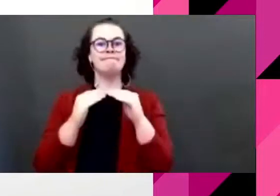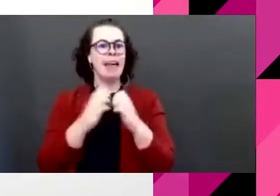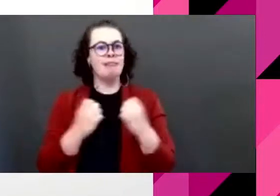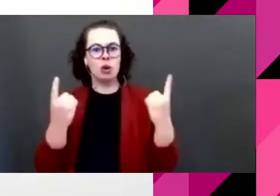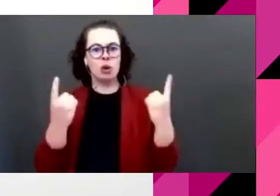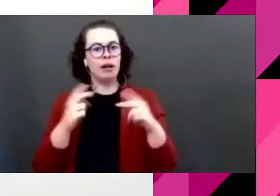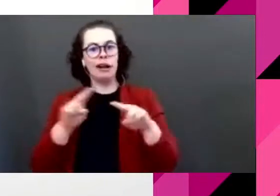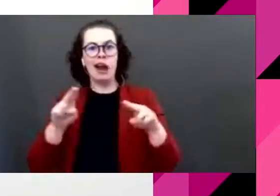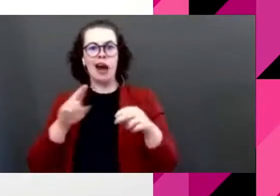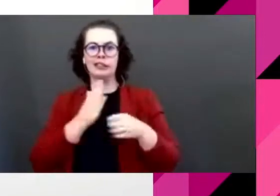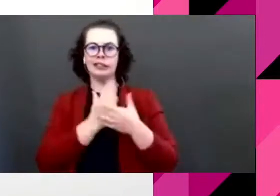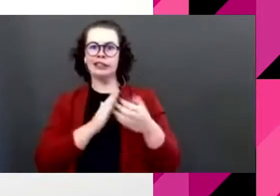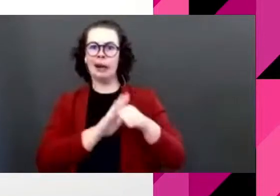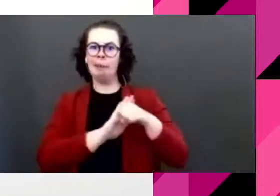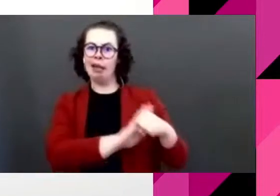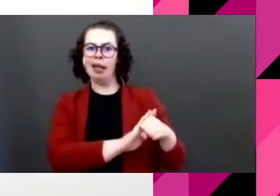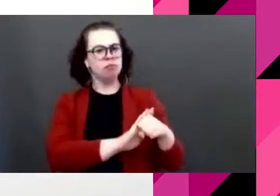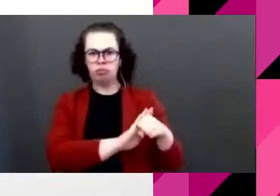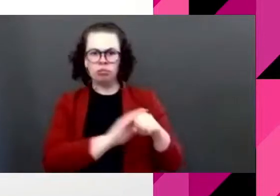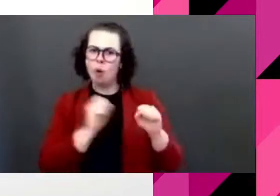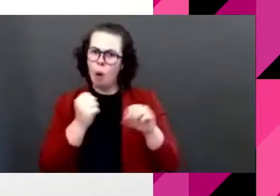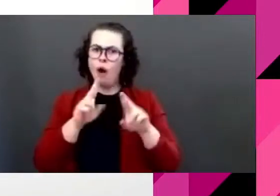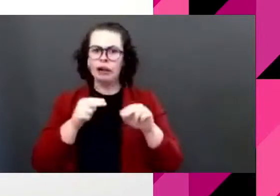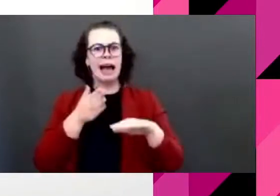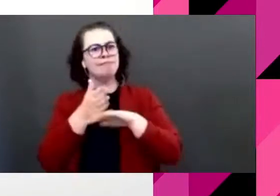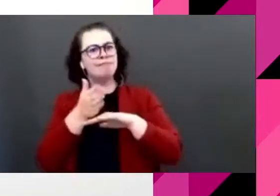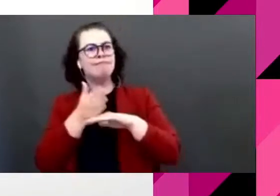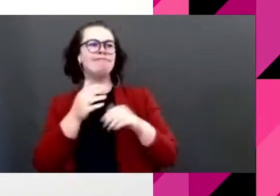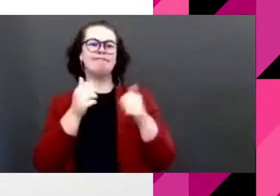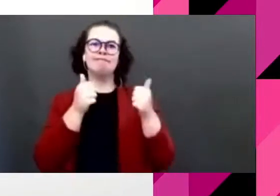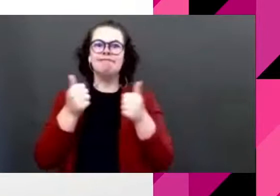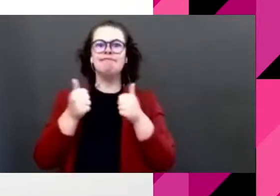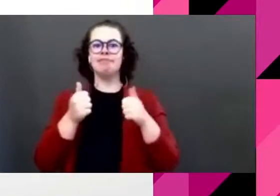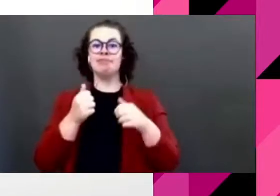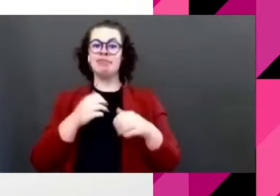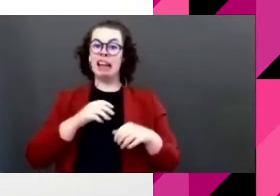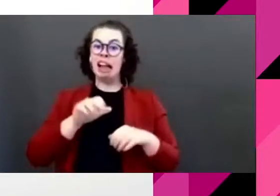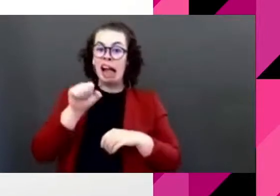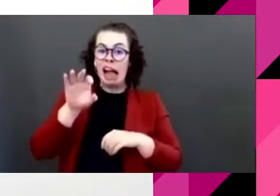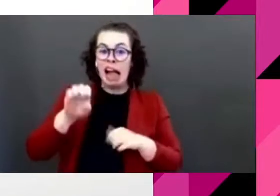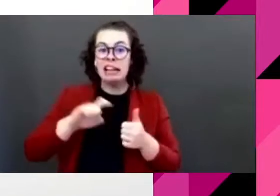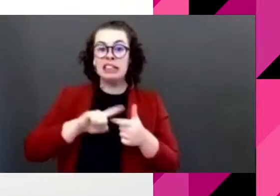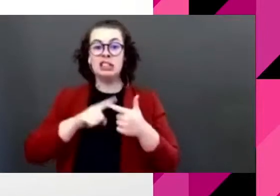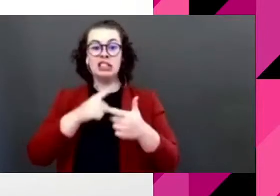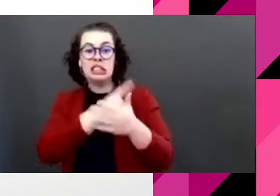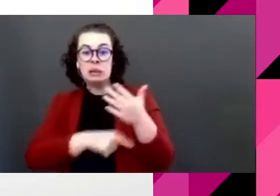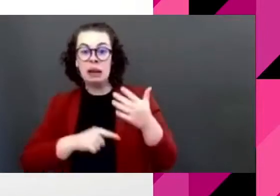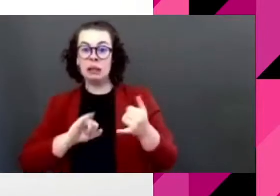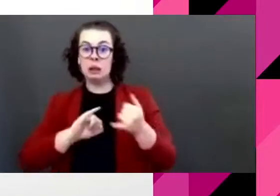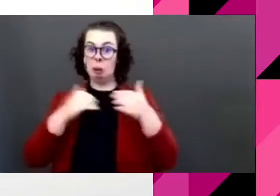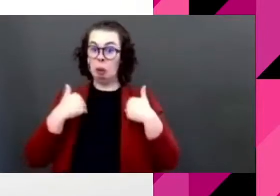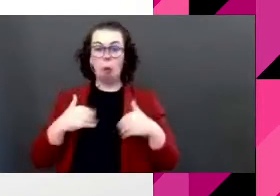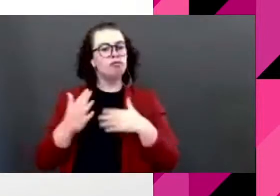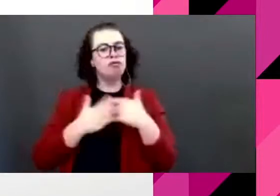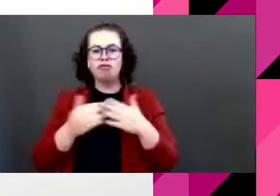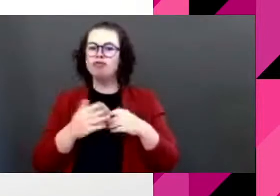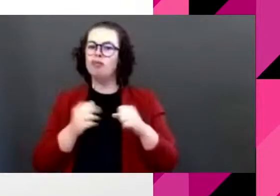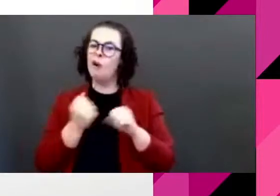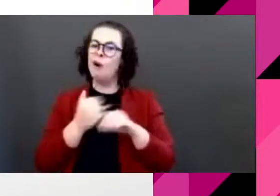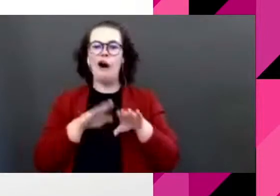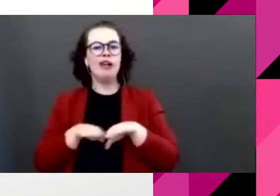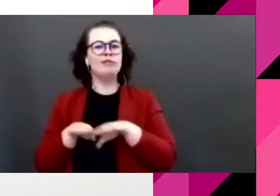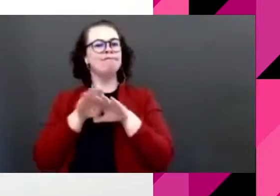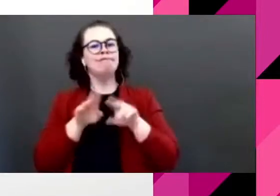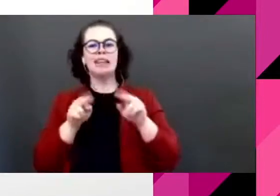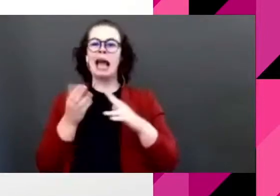everyone, regardless of our age, size, ability, or disability. So this is an opportune time